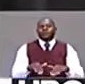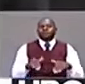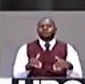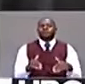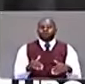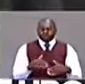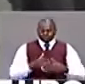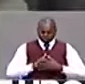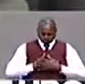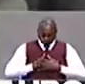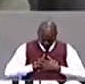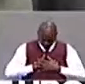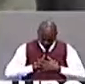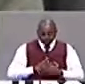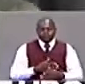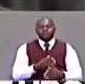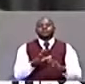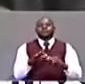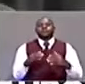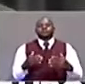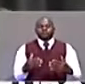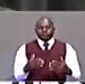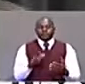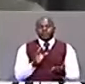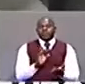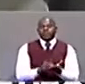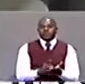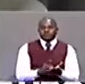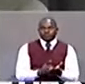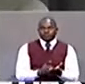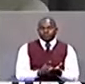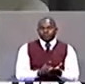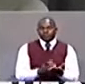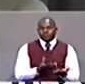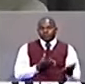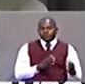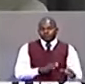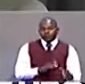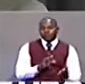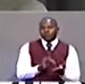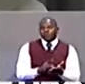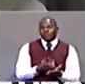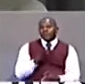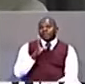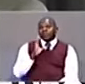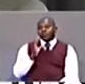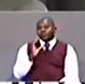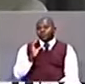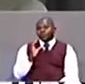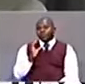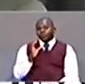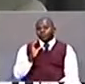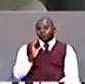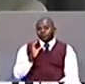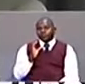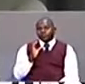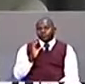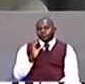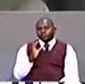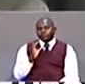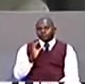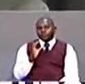to pay glowing tribute to the fallen Archbishop, Dr. Cyprian